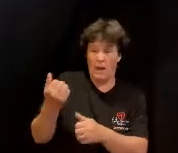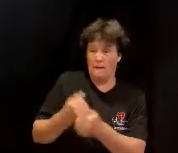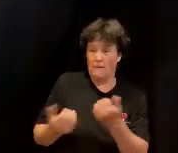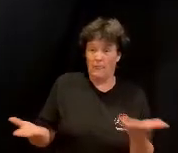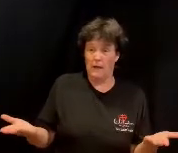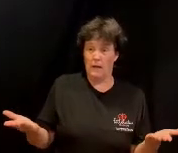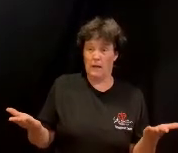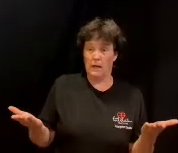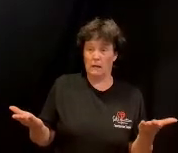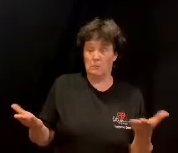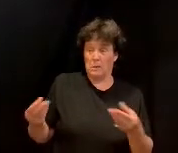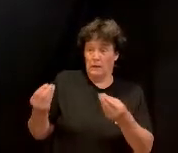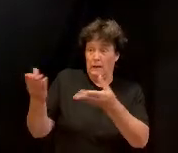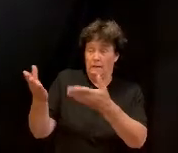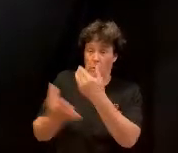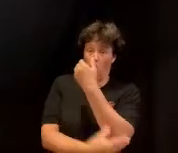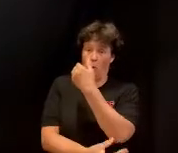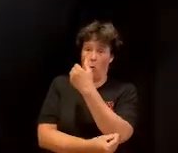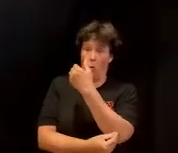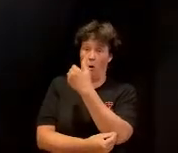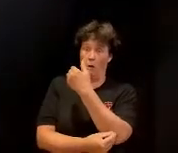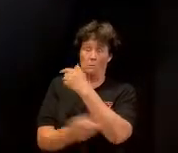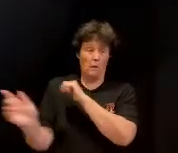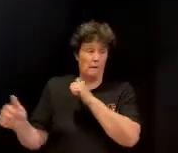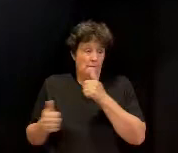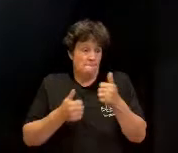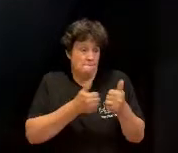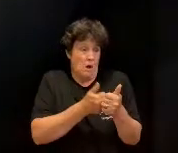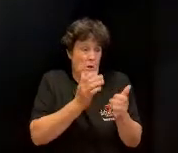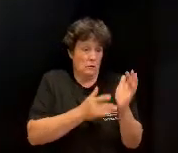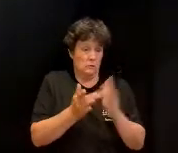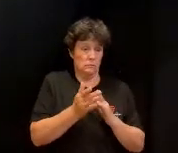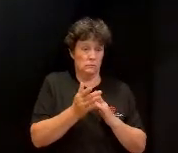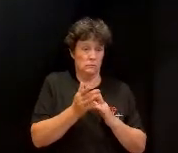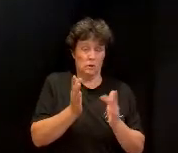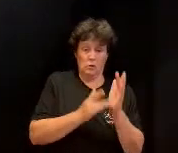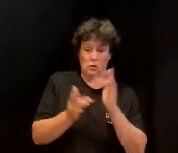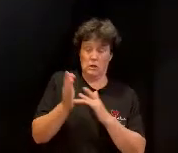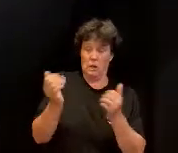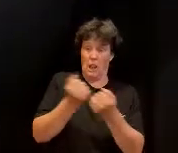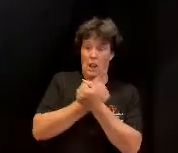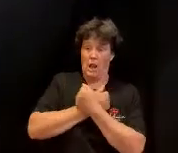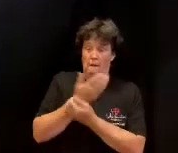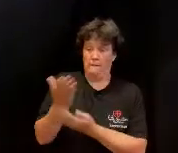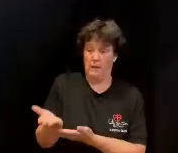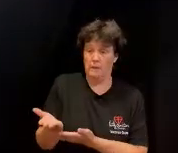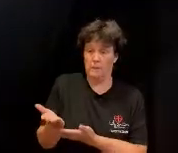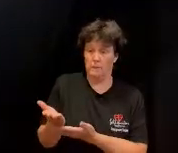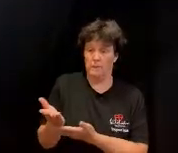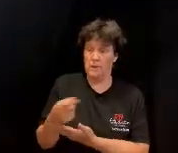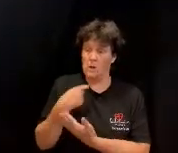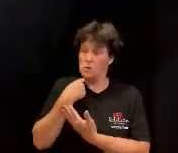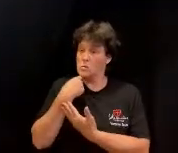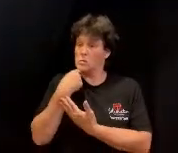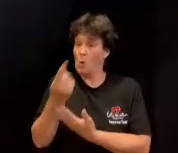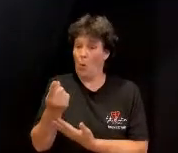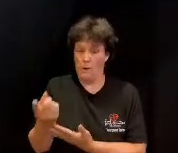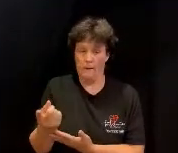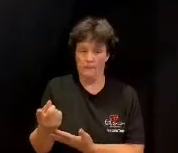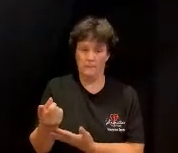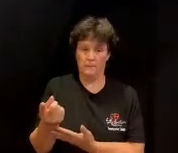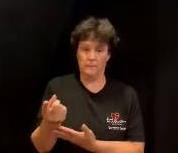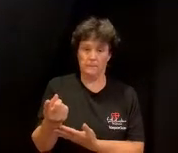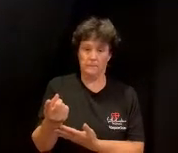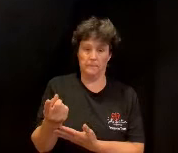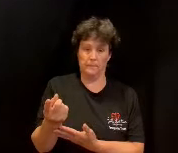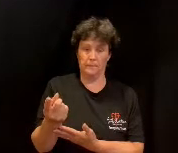and follow me. Jesus loved him, looked at him, loved him, and said something to him.